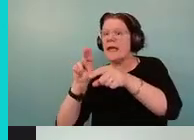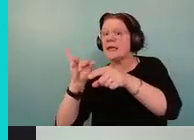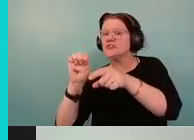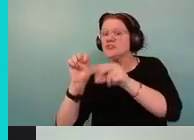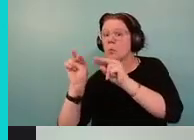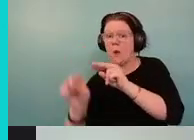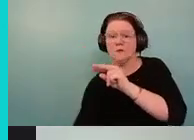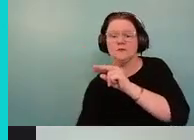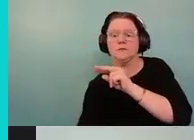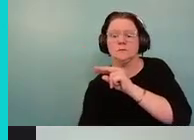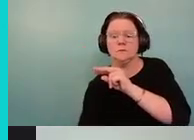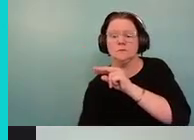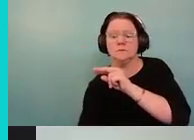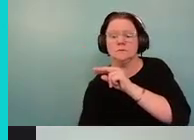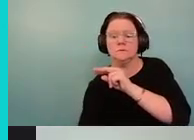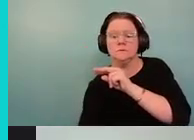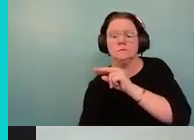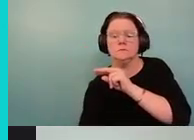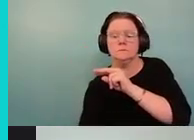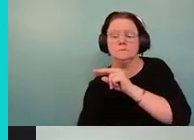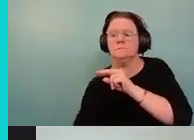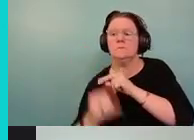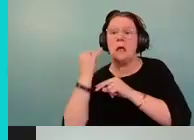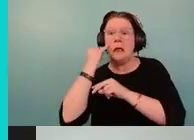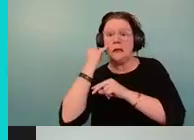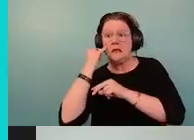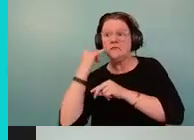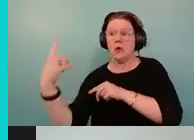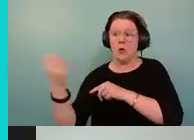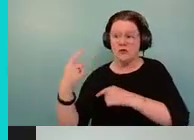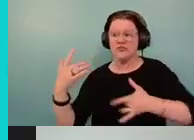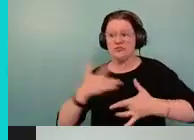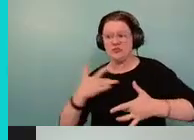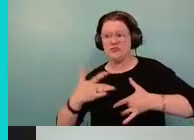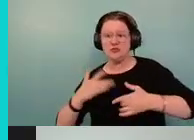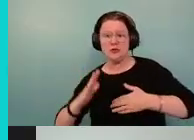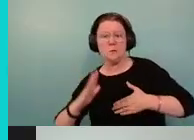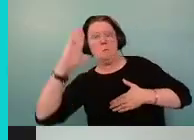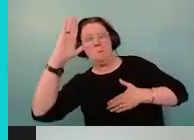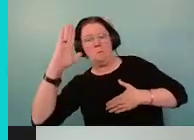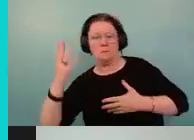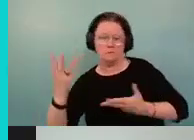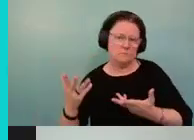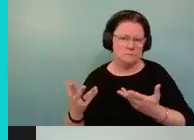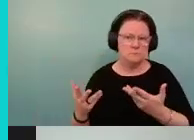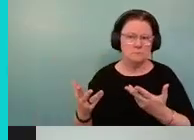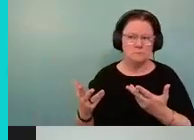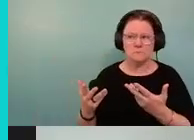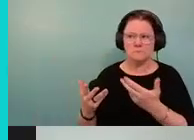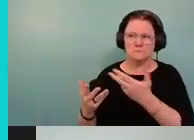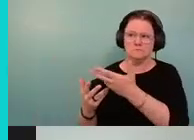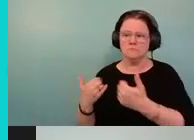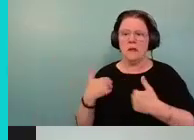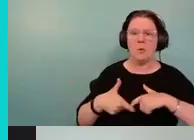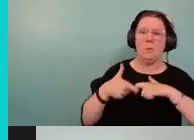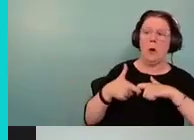monitor that and will break in when appropriate, or I'll take a pause and just check to see if anybody